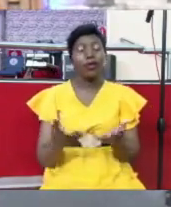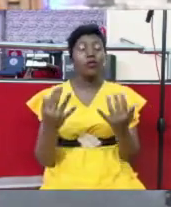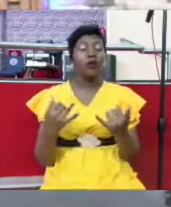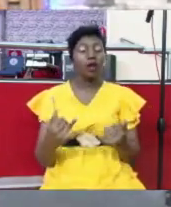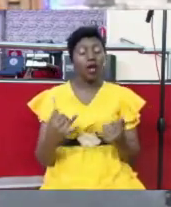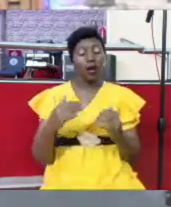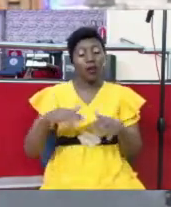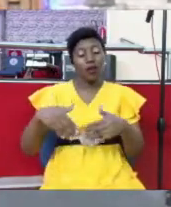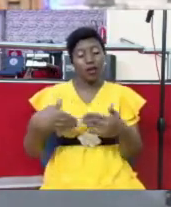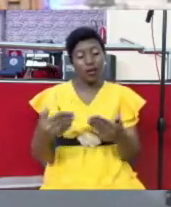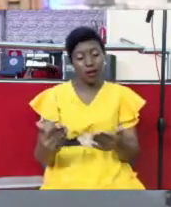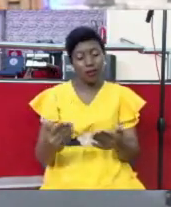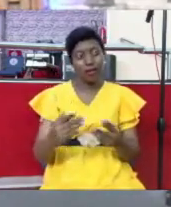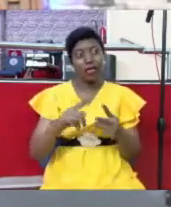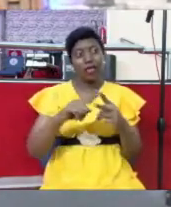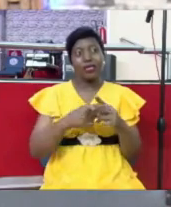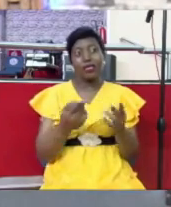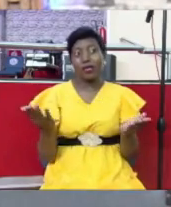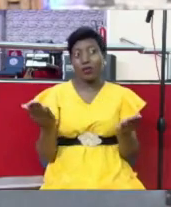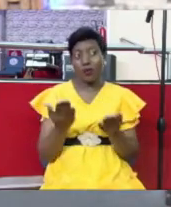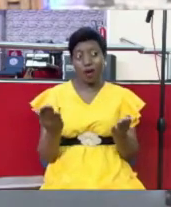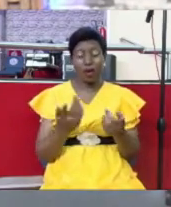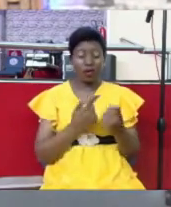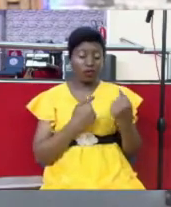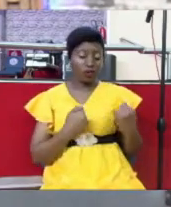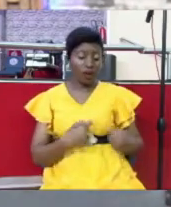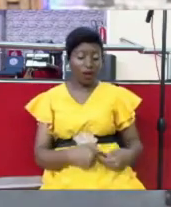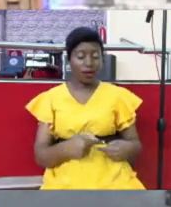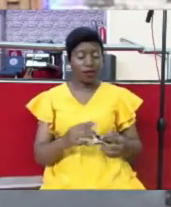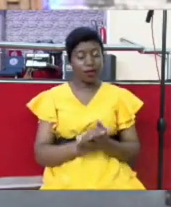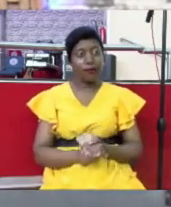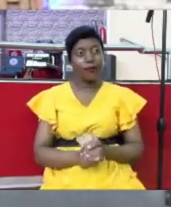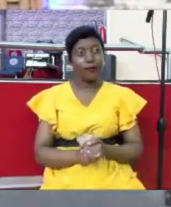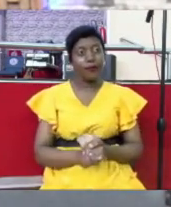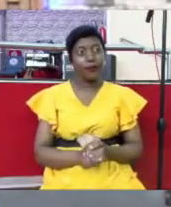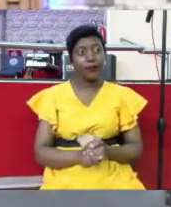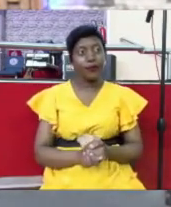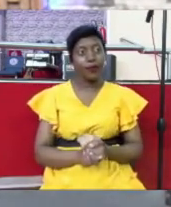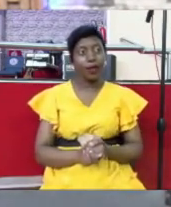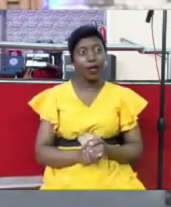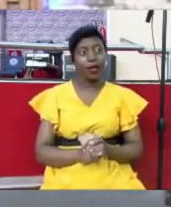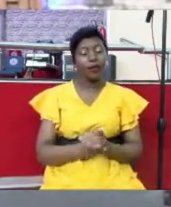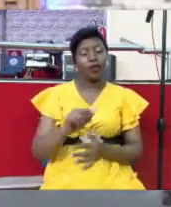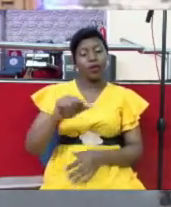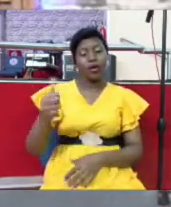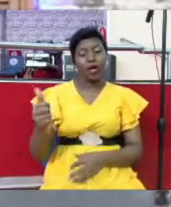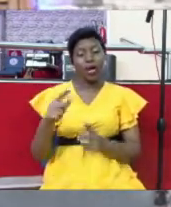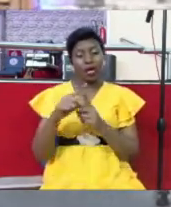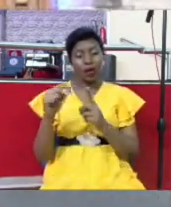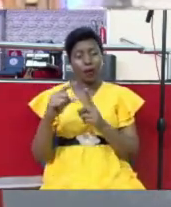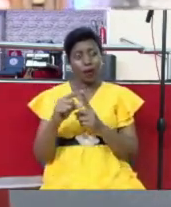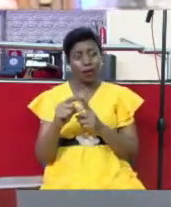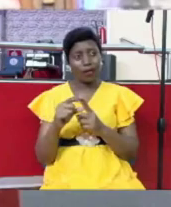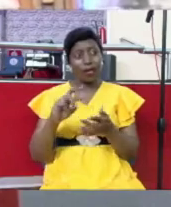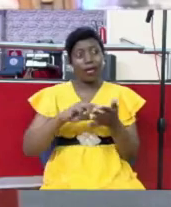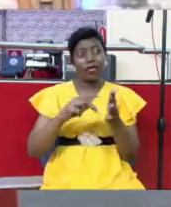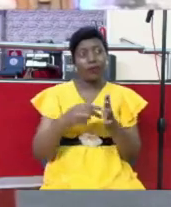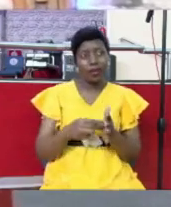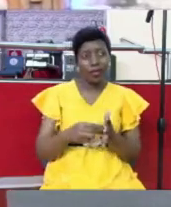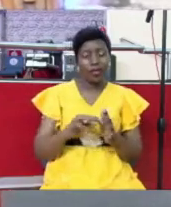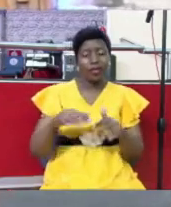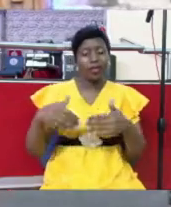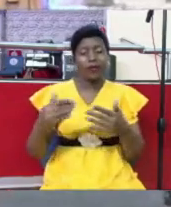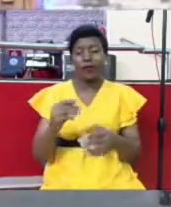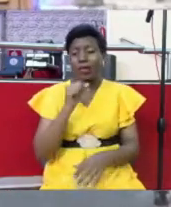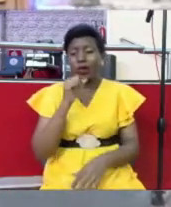giving begins in the heart. Kwa hivyo yanzie ndani ya moyo kutoa. In other words, it's not something that should surprise you when you hear